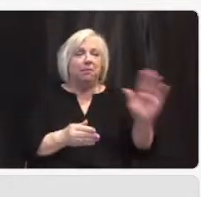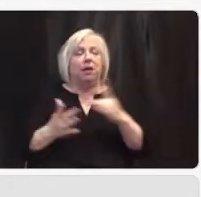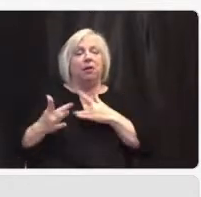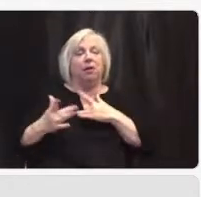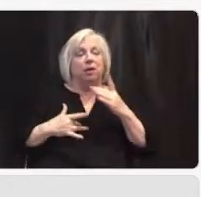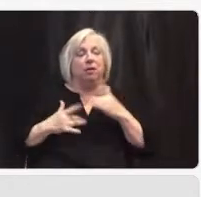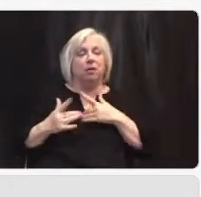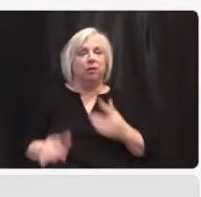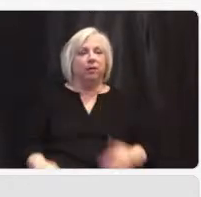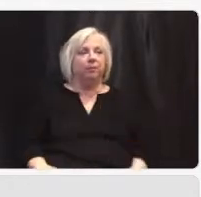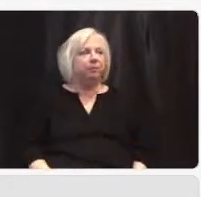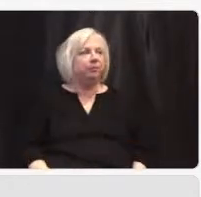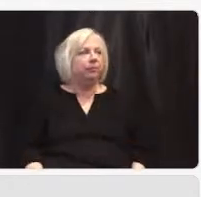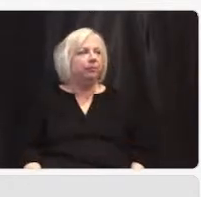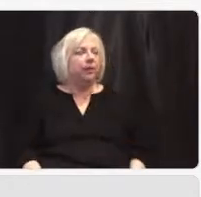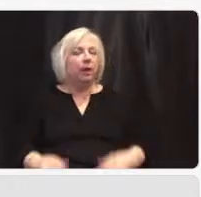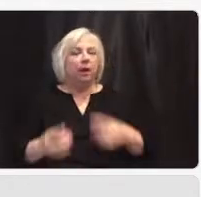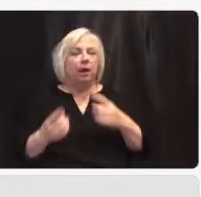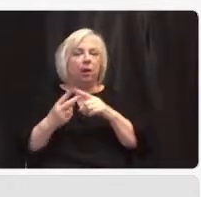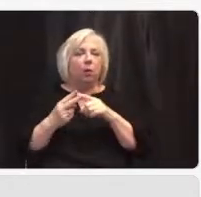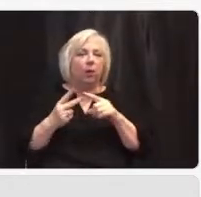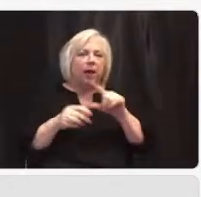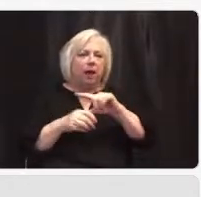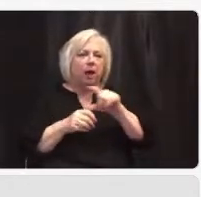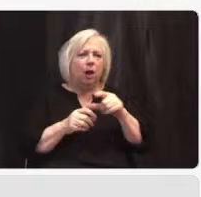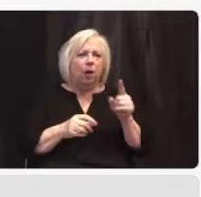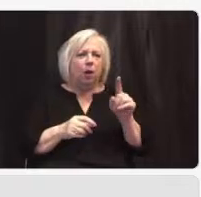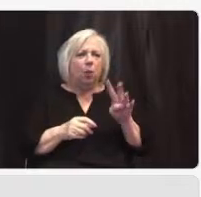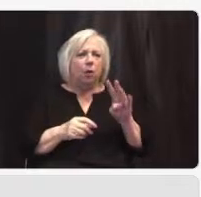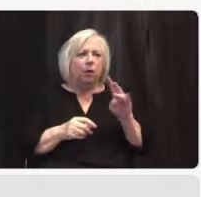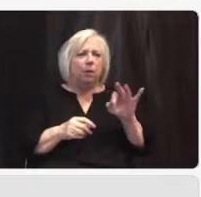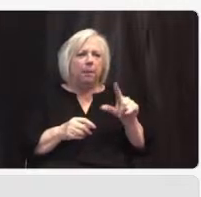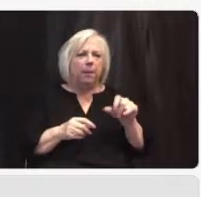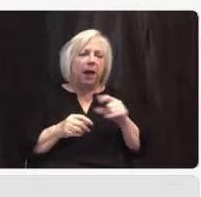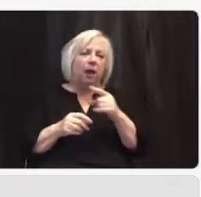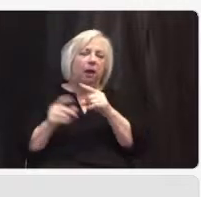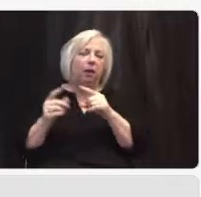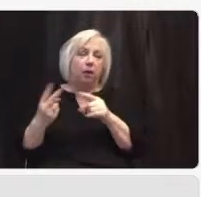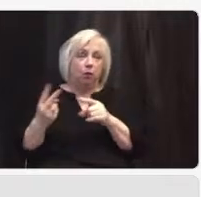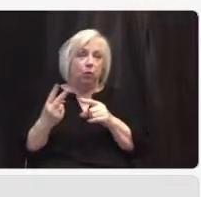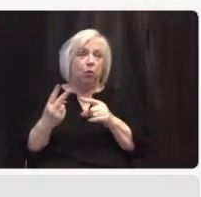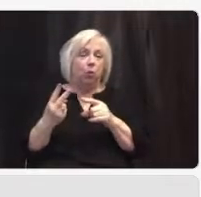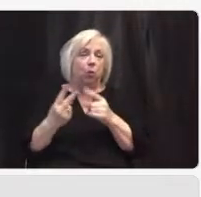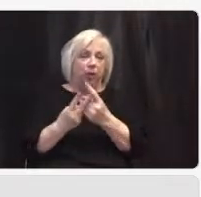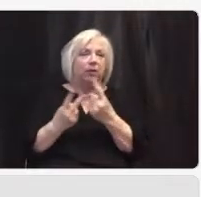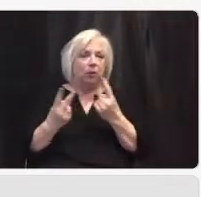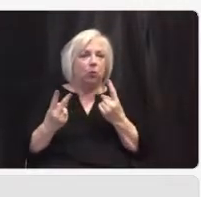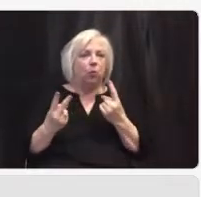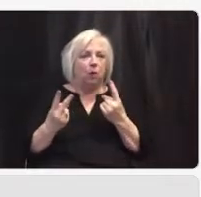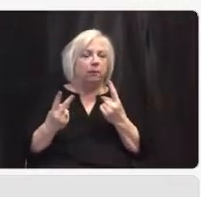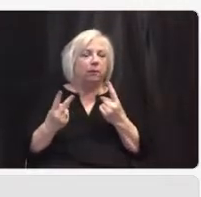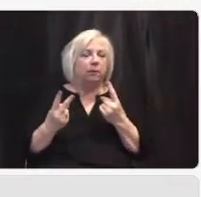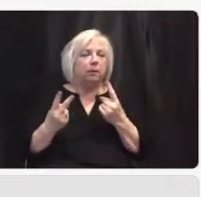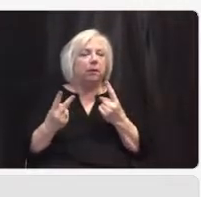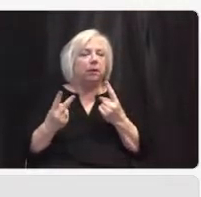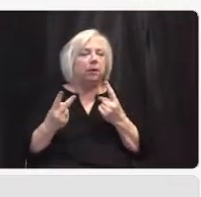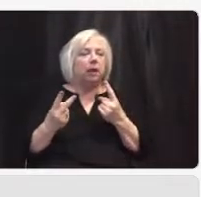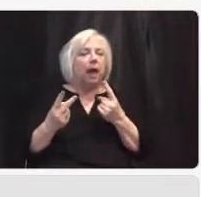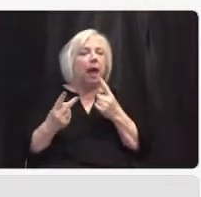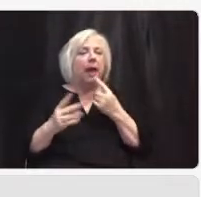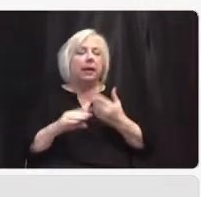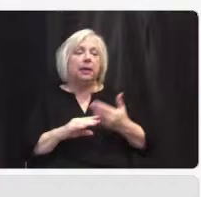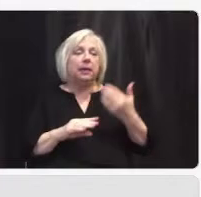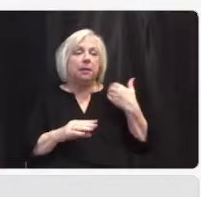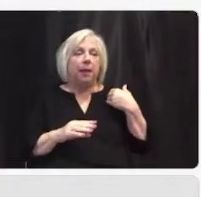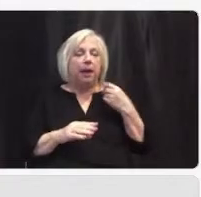It is one of 2 within a quarter mile, which is the radius the city is looking at. And In the